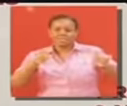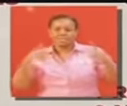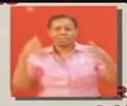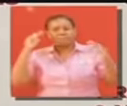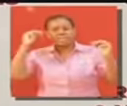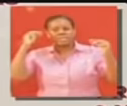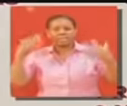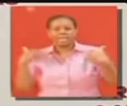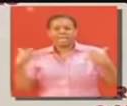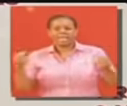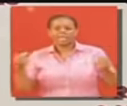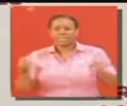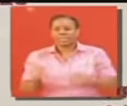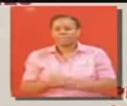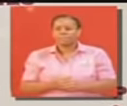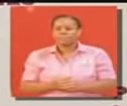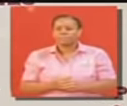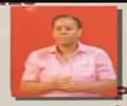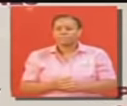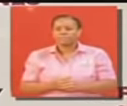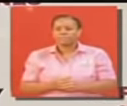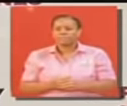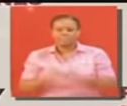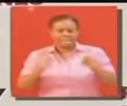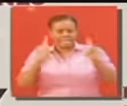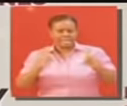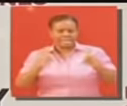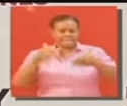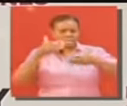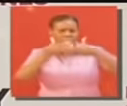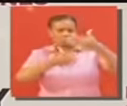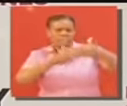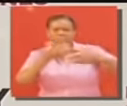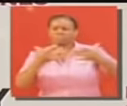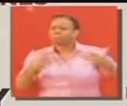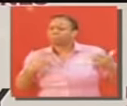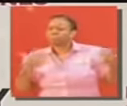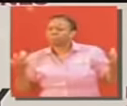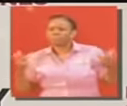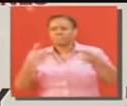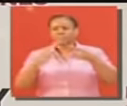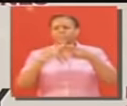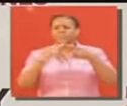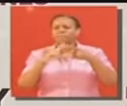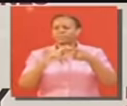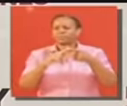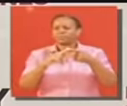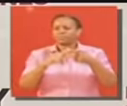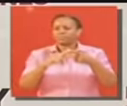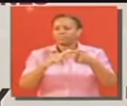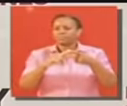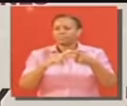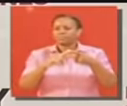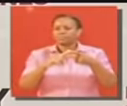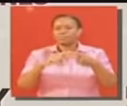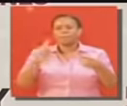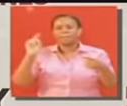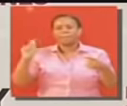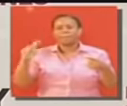The testing procedure goes like this. One, you have to do a patient assessment and you have to do